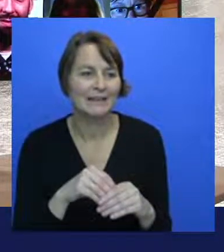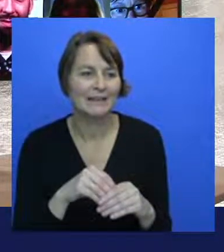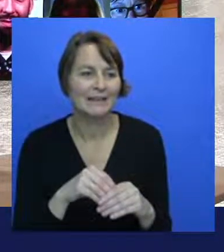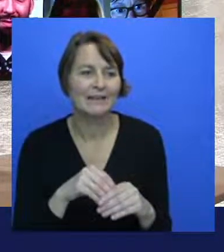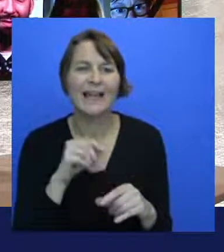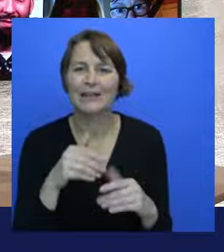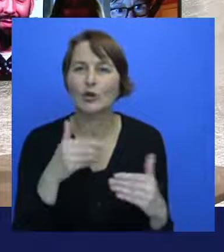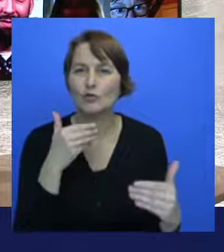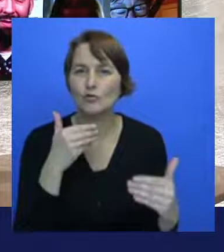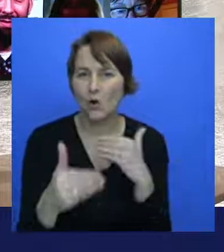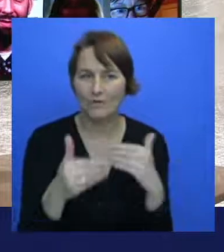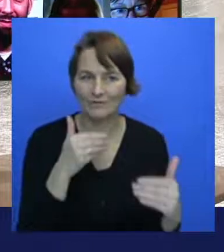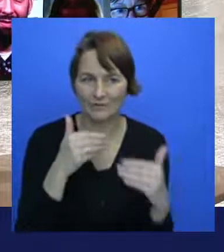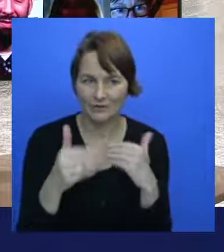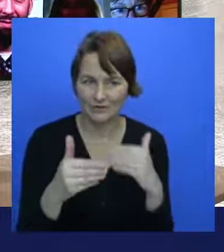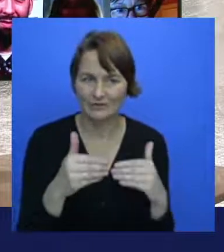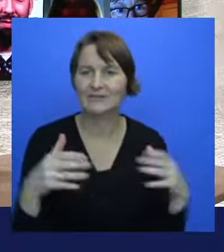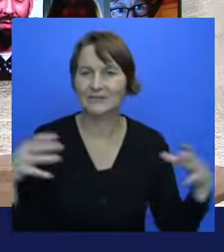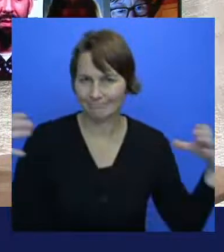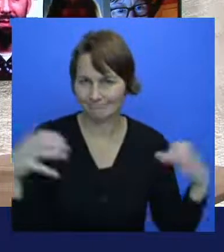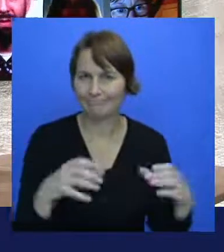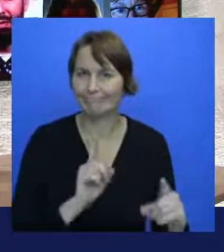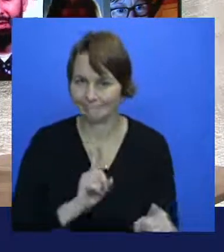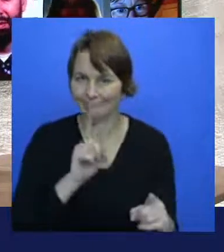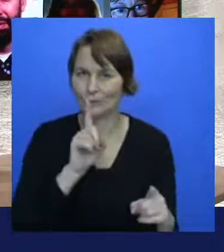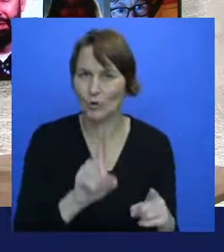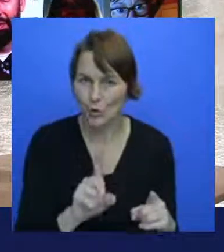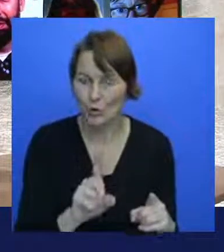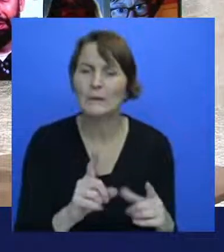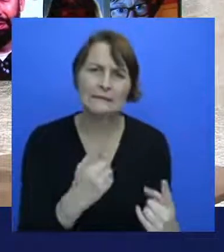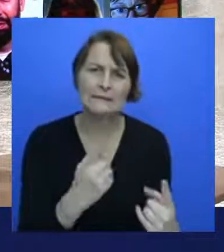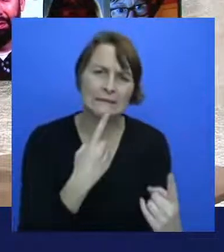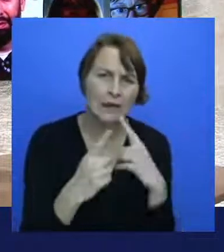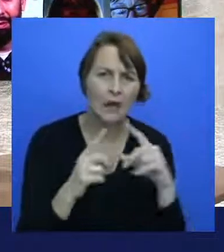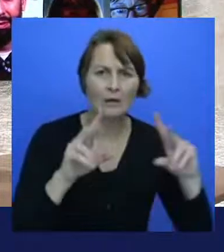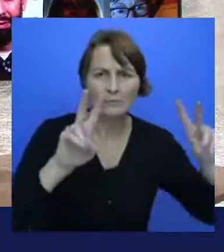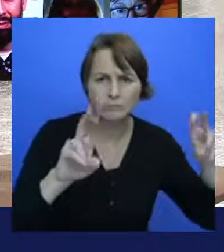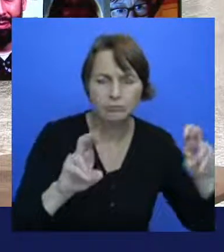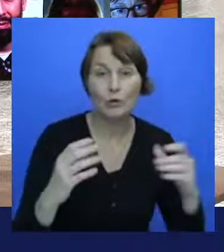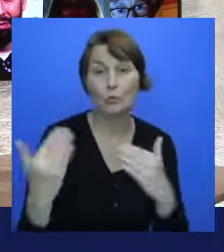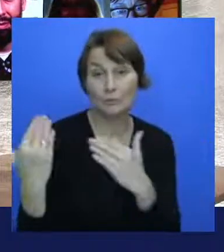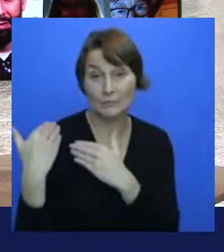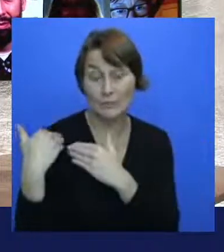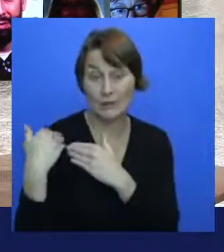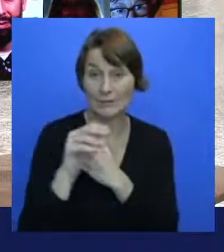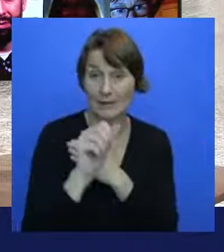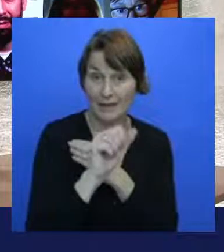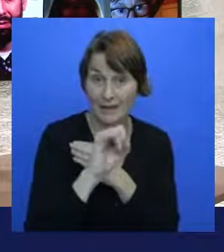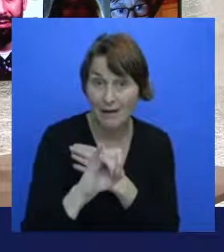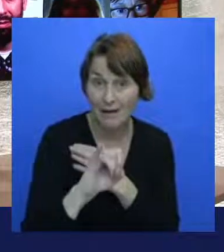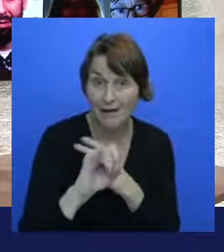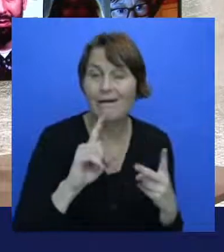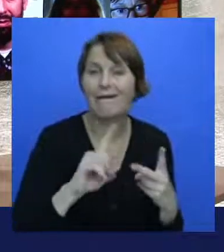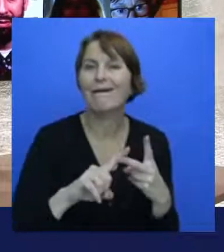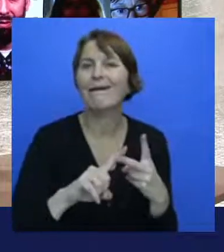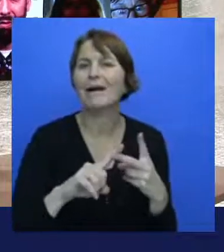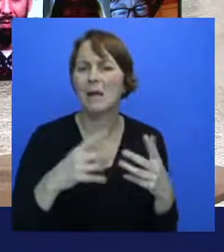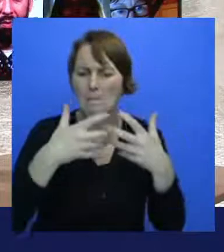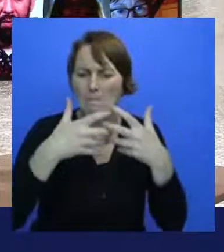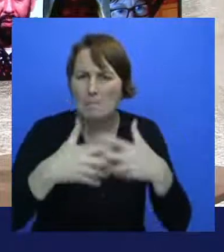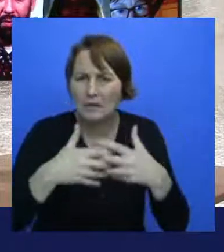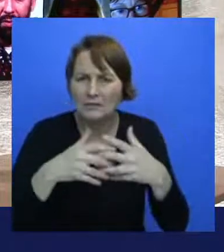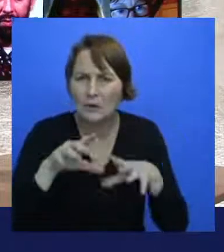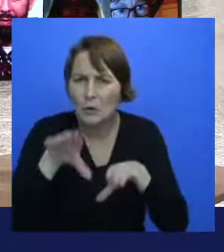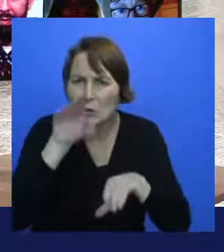discussing responsible AI and ethics in machine learning. We had great conversation.